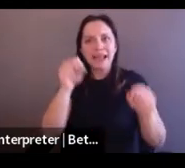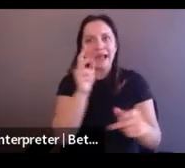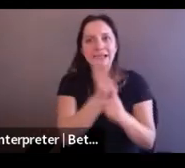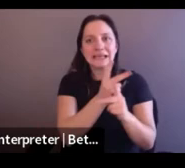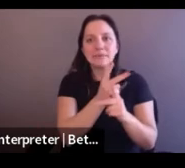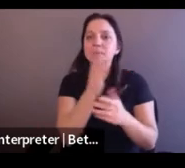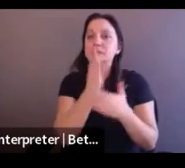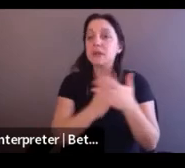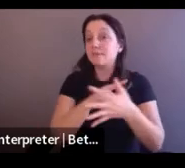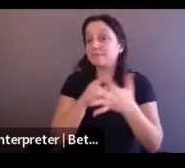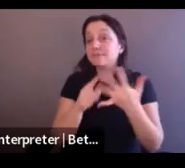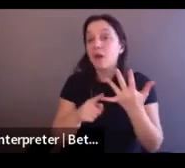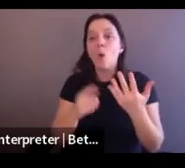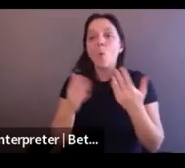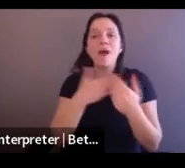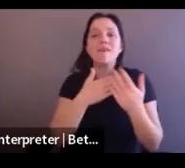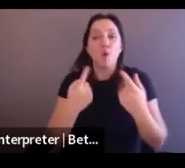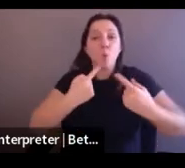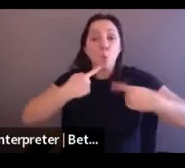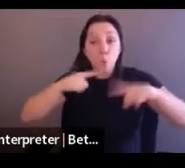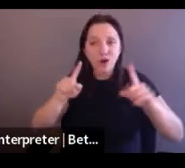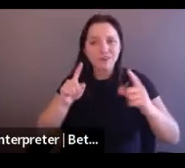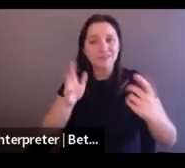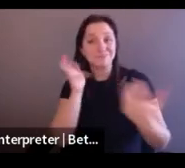volunteers, working for our organization.